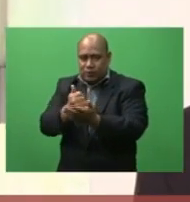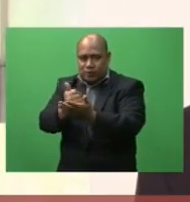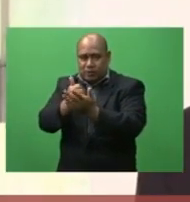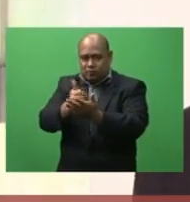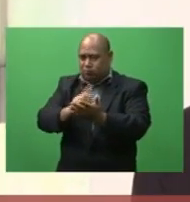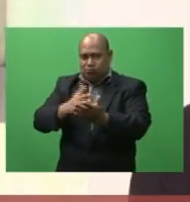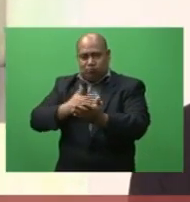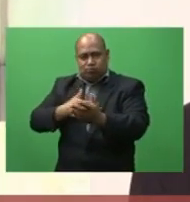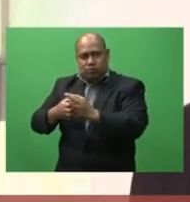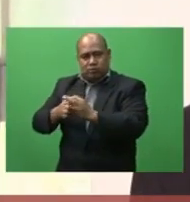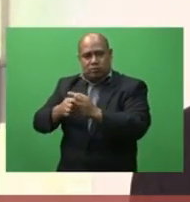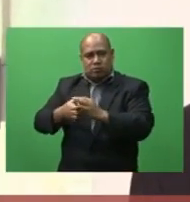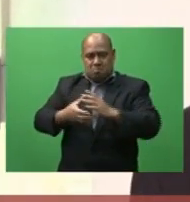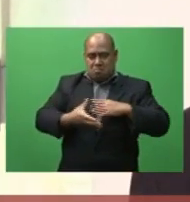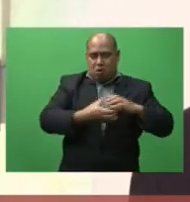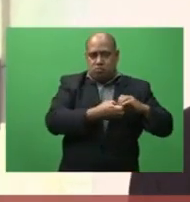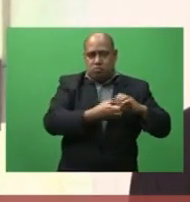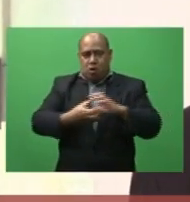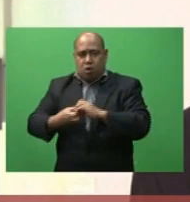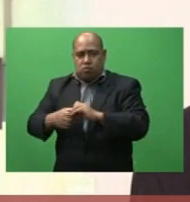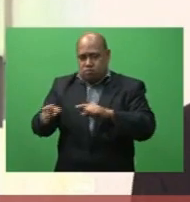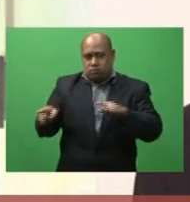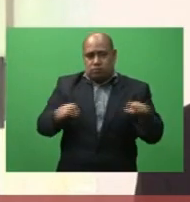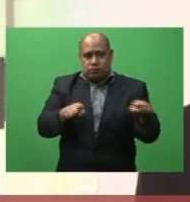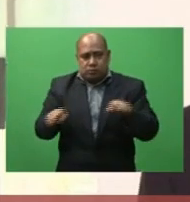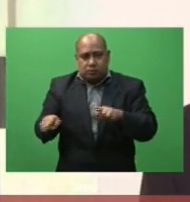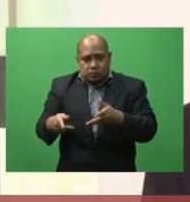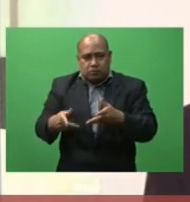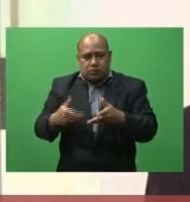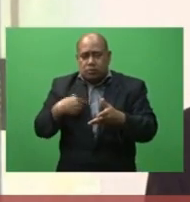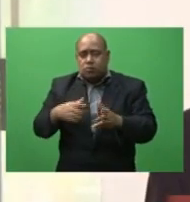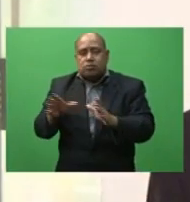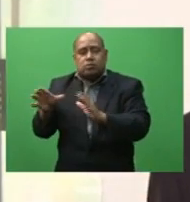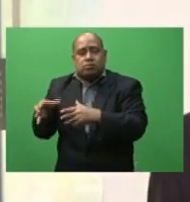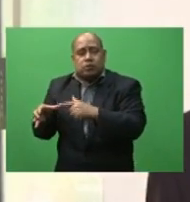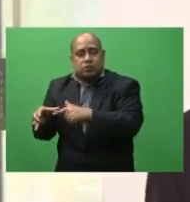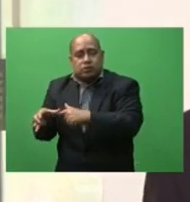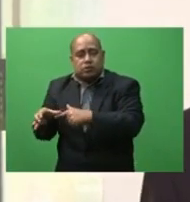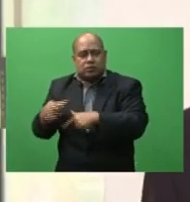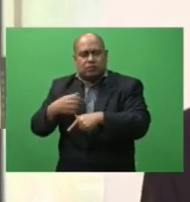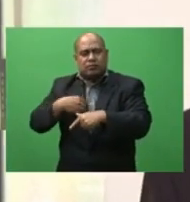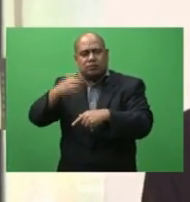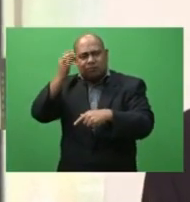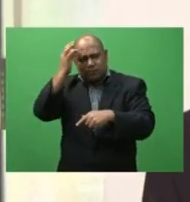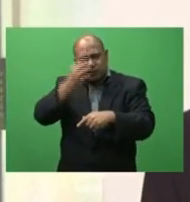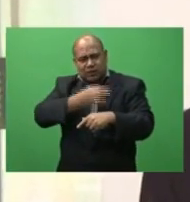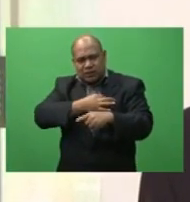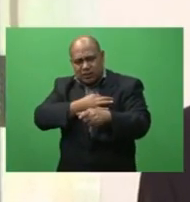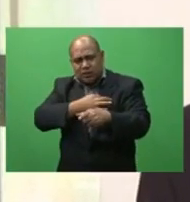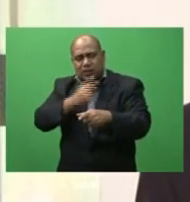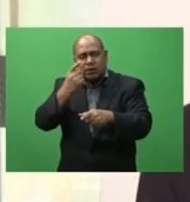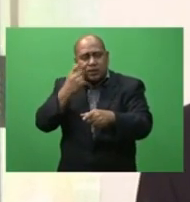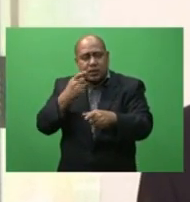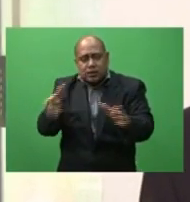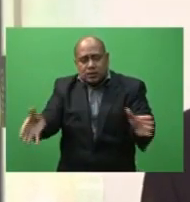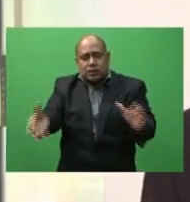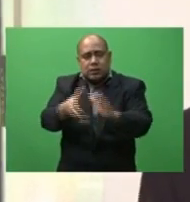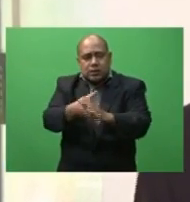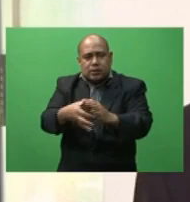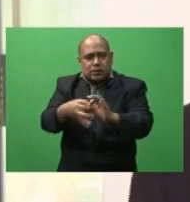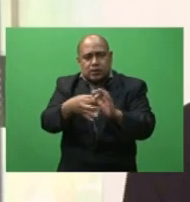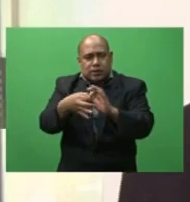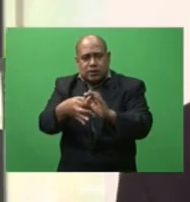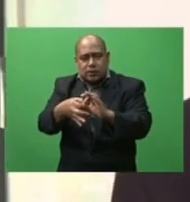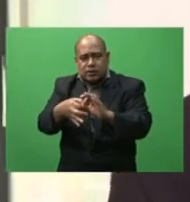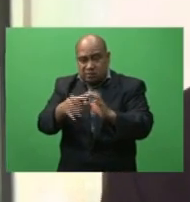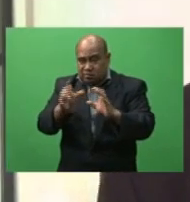the reason why I did not join any of the parties, because I believe in unity, and me joining either one will not assist. So I'm hoping,